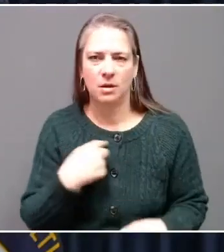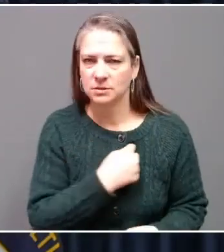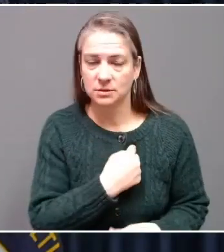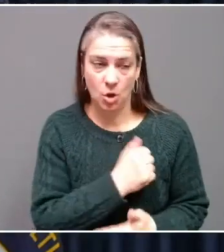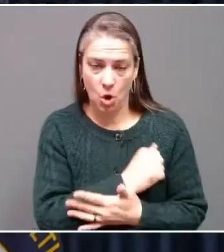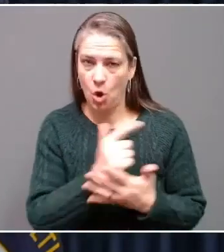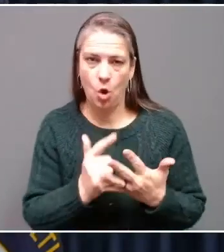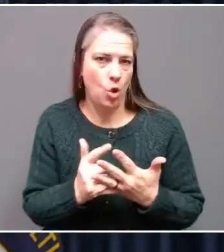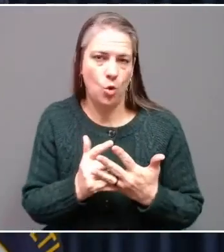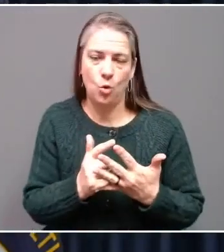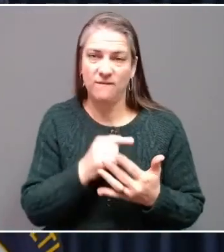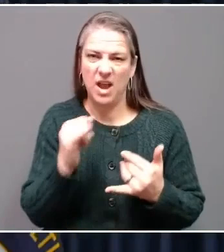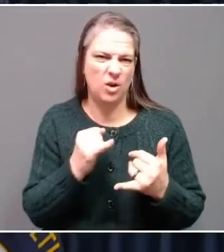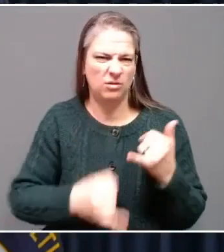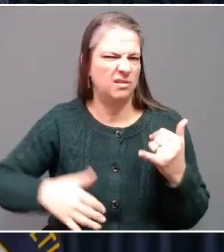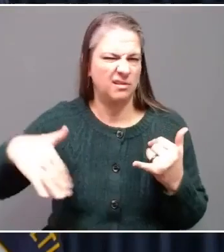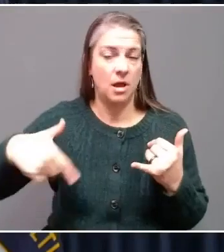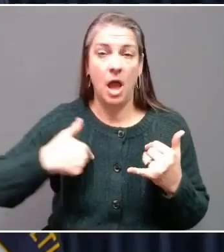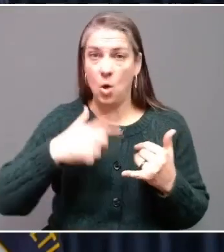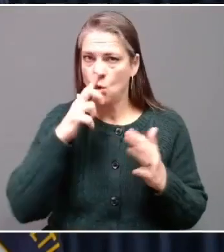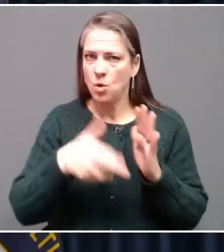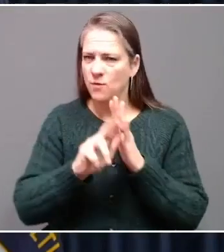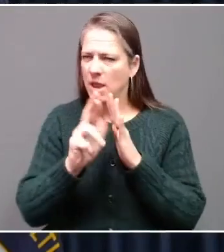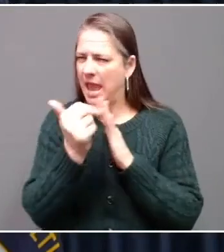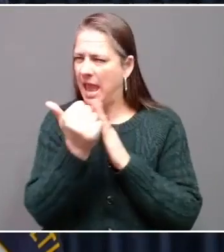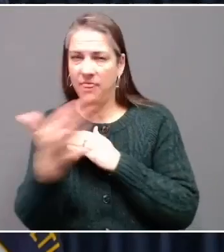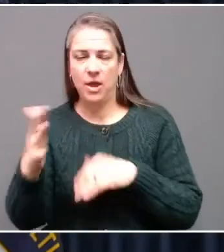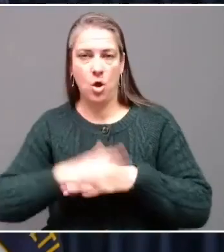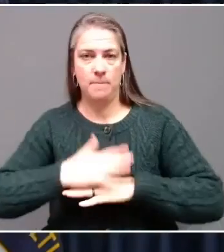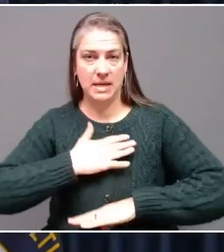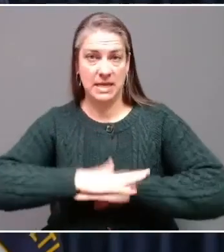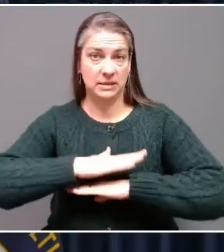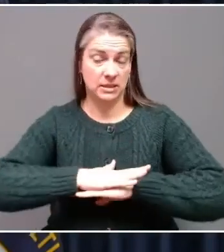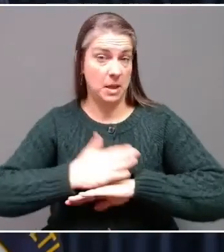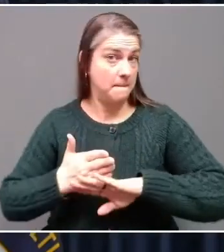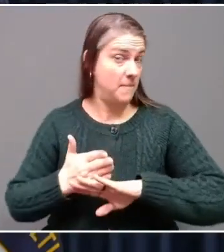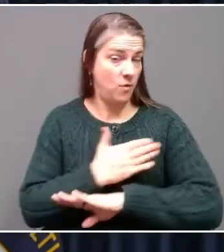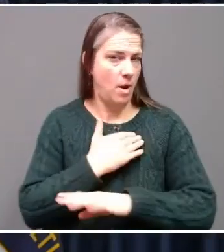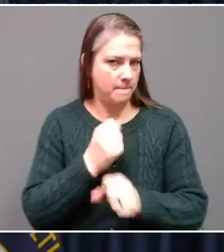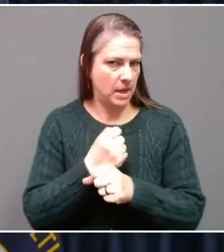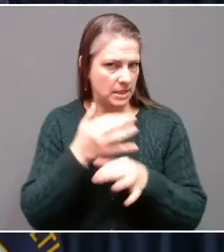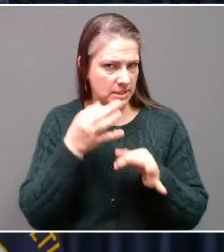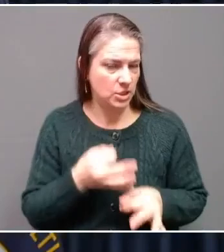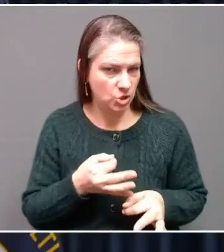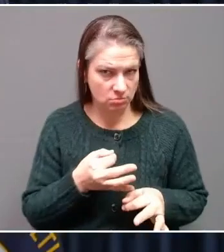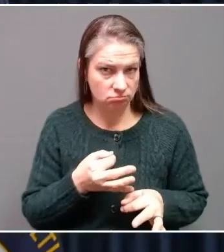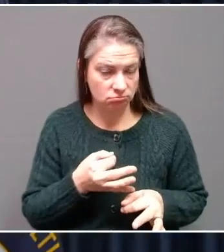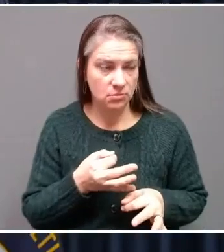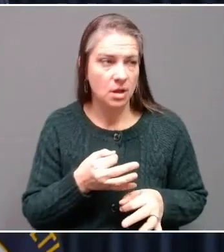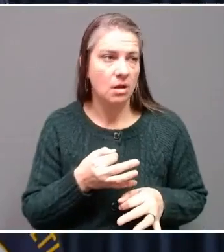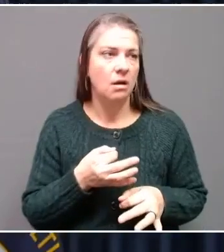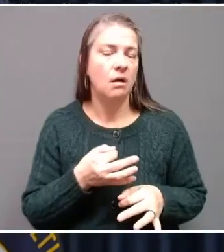necessarily final. I'm going to review anything that comes to my desk before making a decision on either signing it